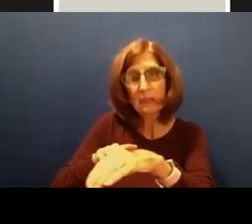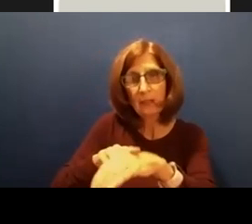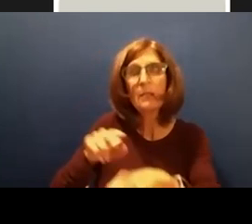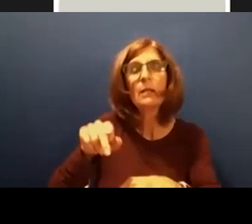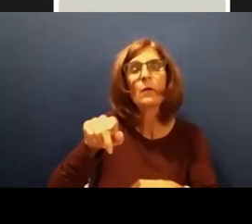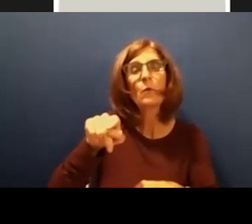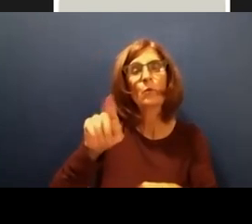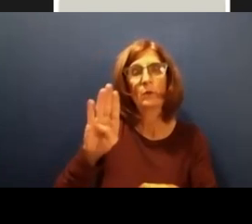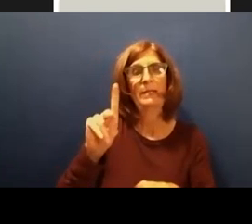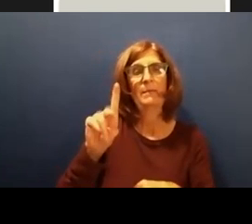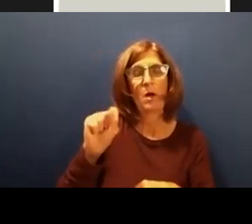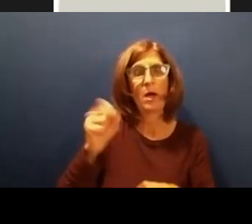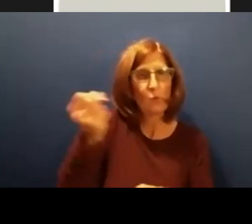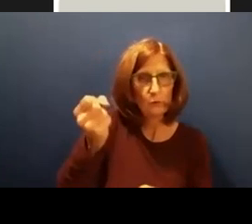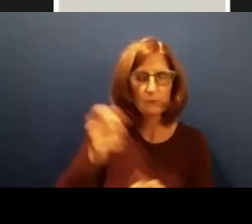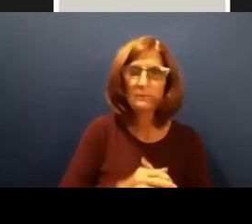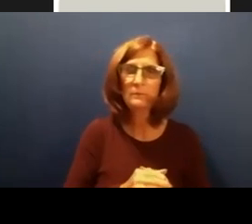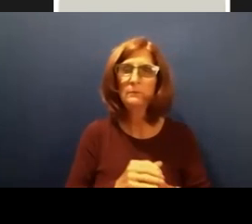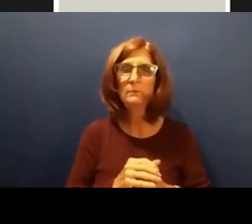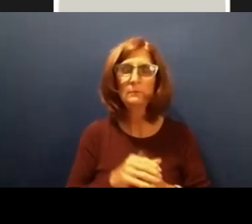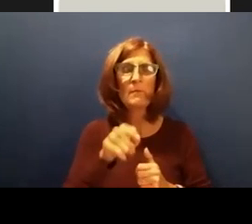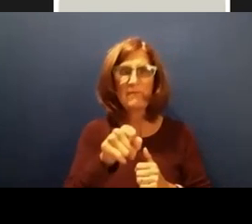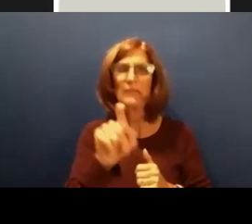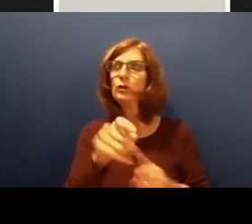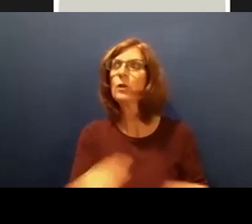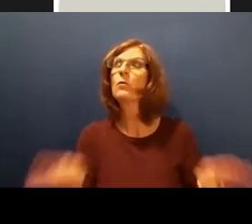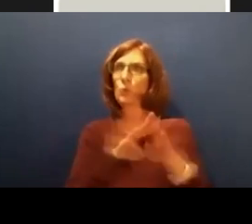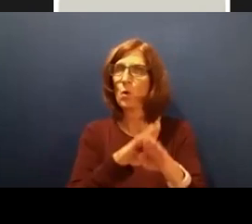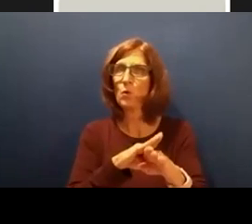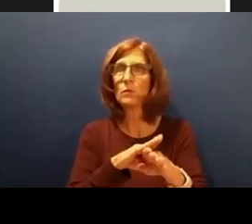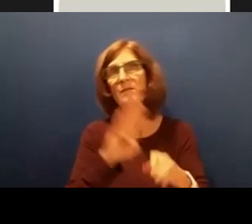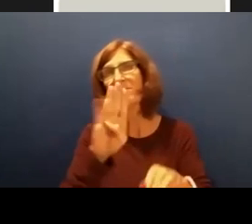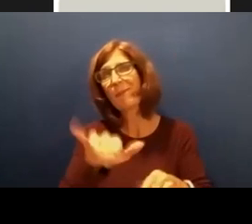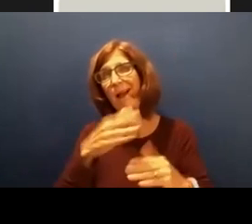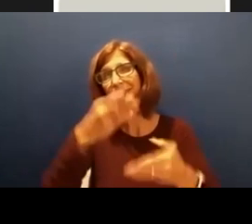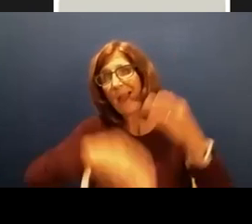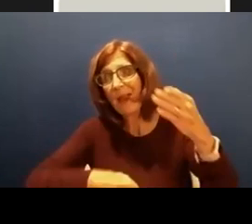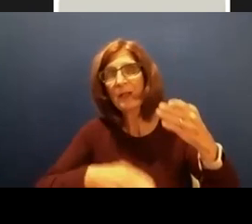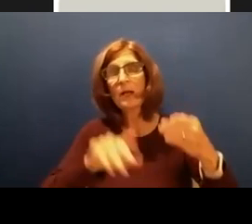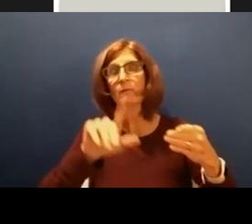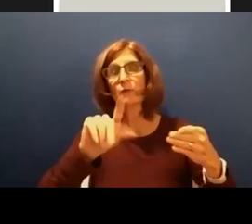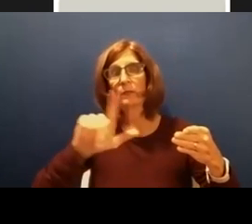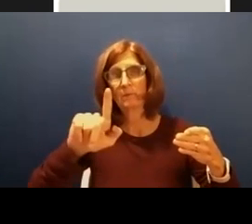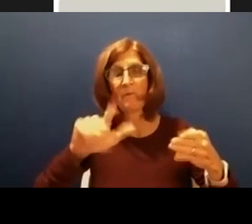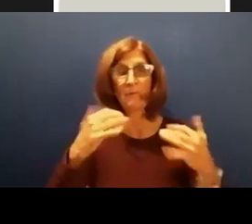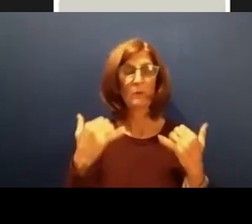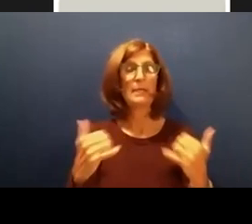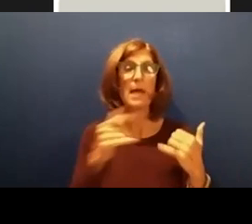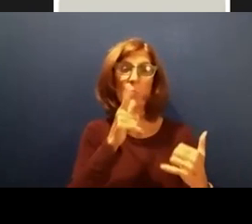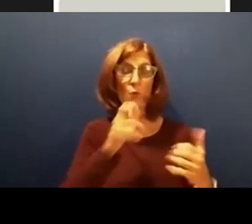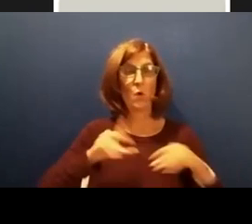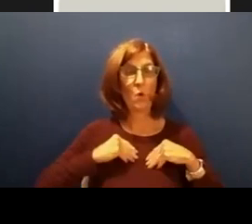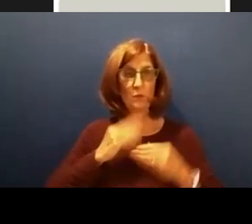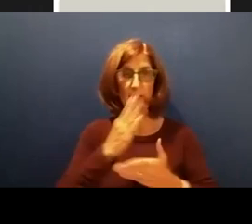bond counsel. The project is slated to close by the end of 2021. The current owner of Second East Hills Phase